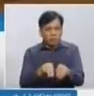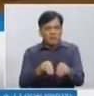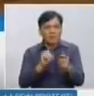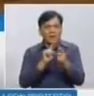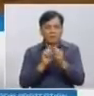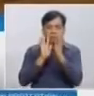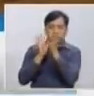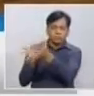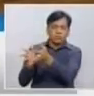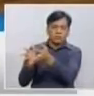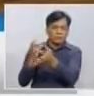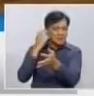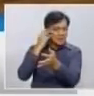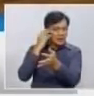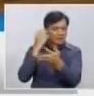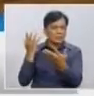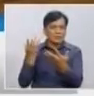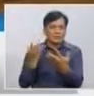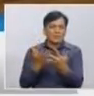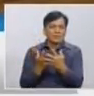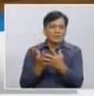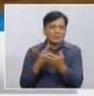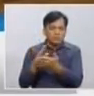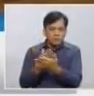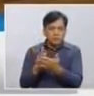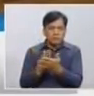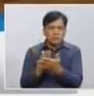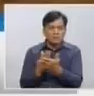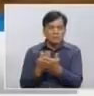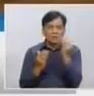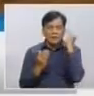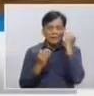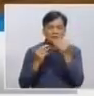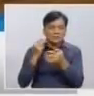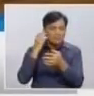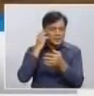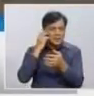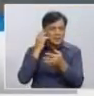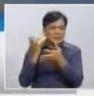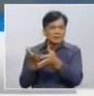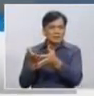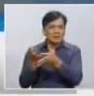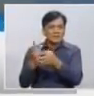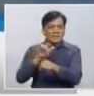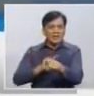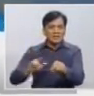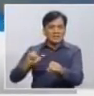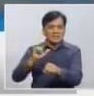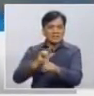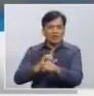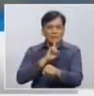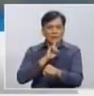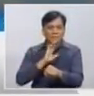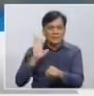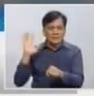to Mindanao as its share thereof. Mindanao was dubbed as the land of